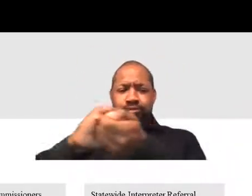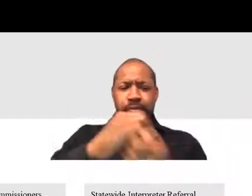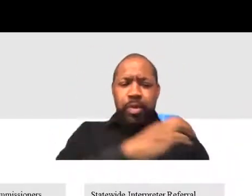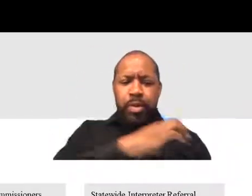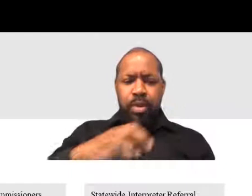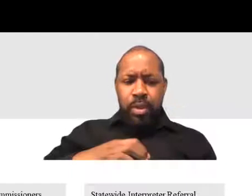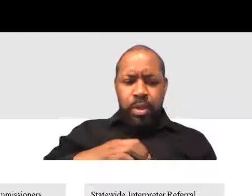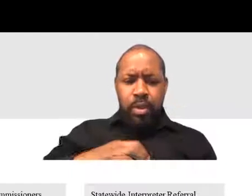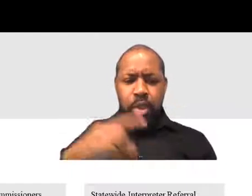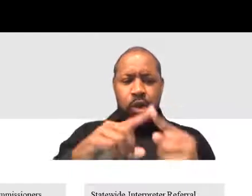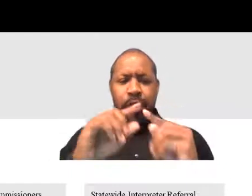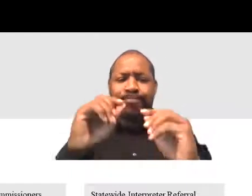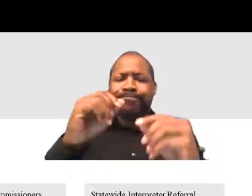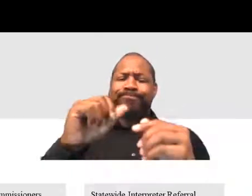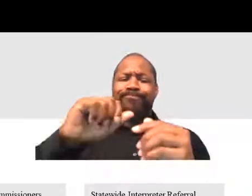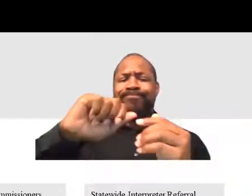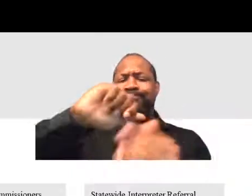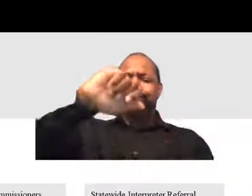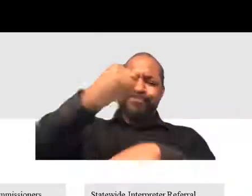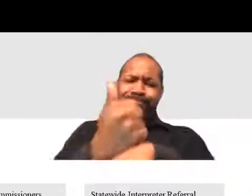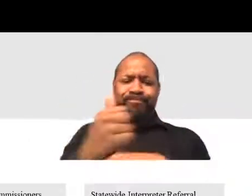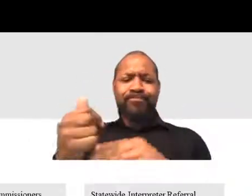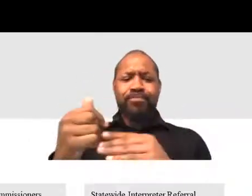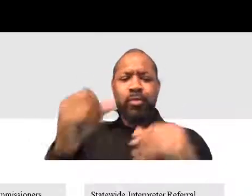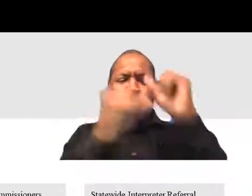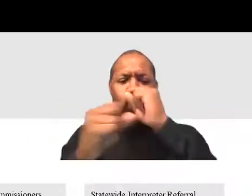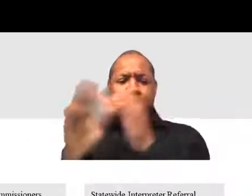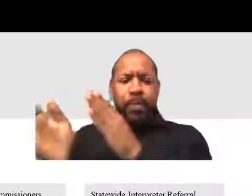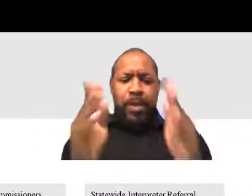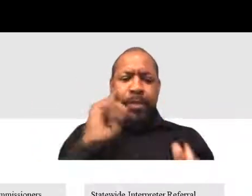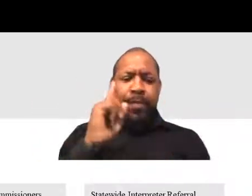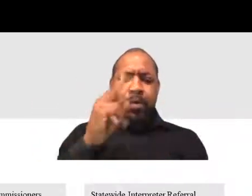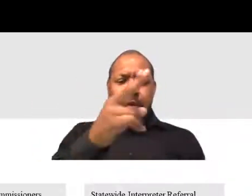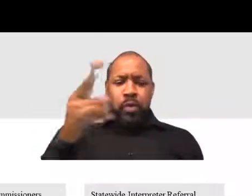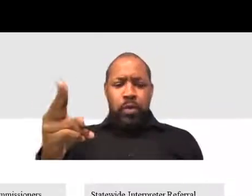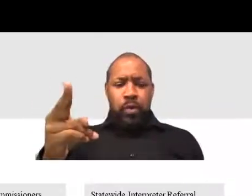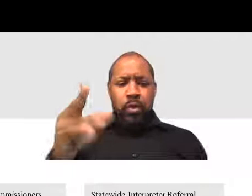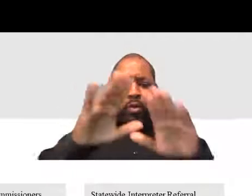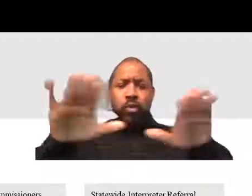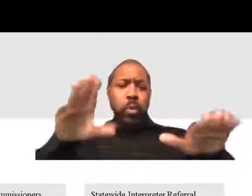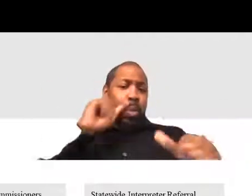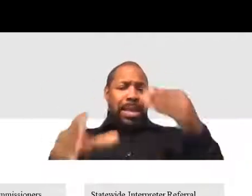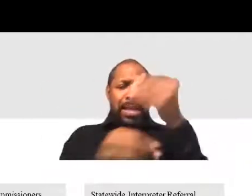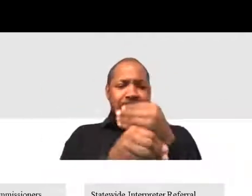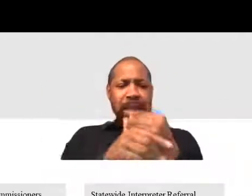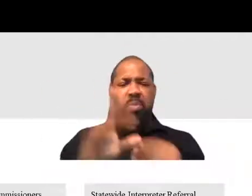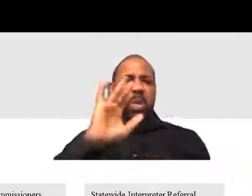there was our 8th legislative mandate, coordinating council to implement strategic plan for deaf and hard of hearing